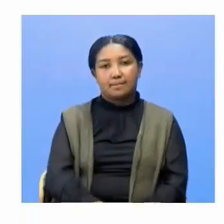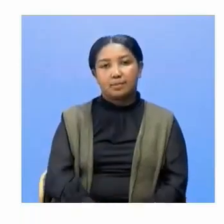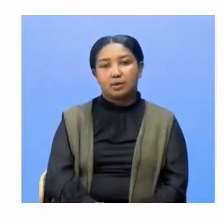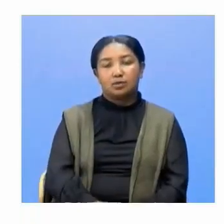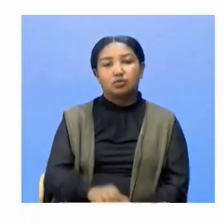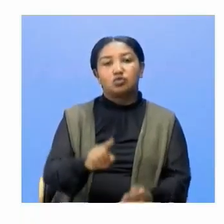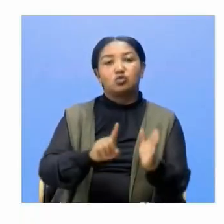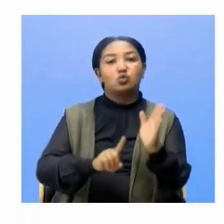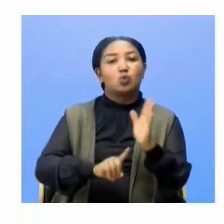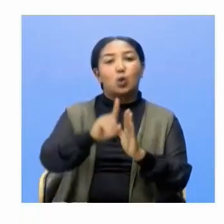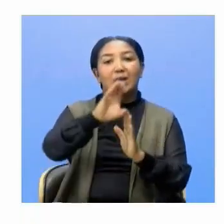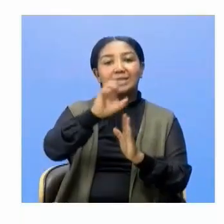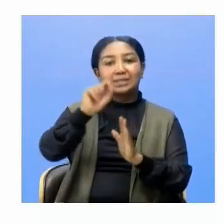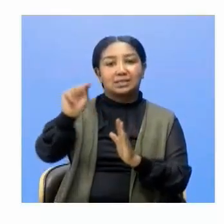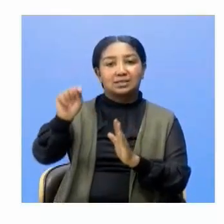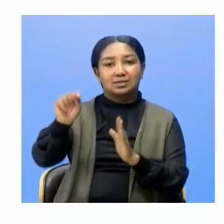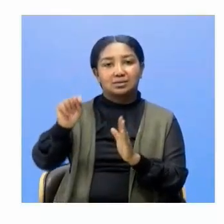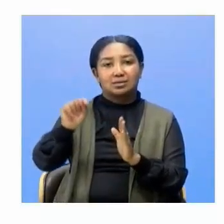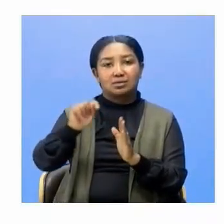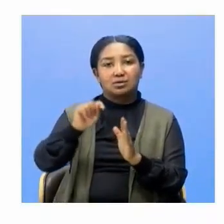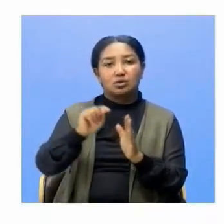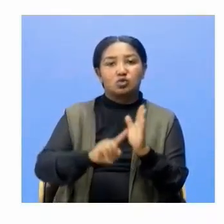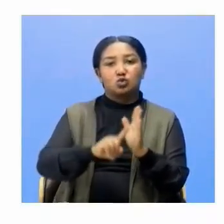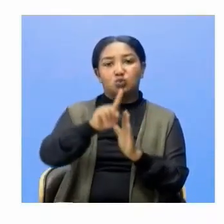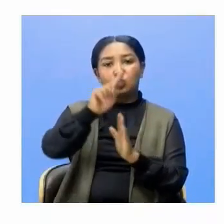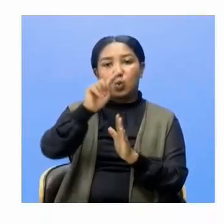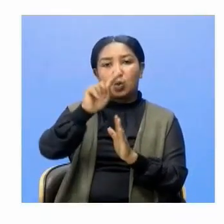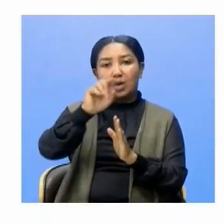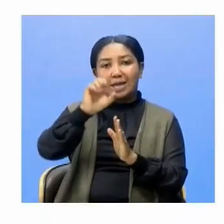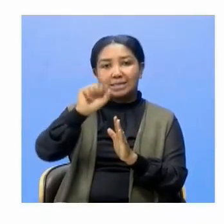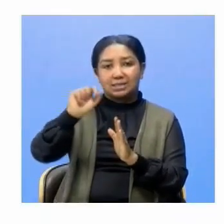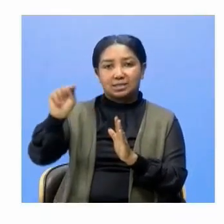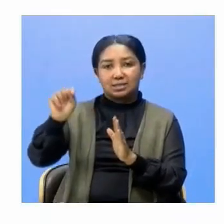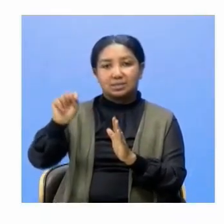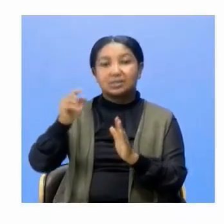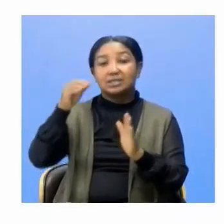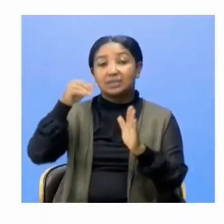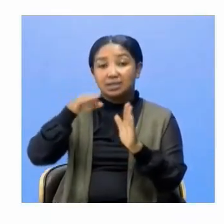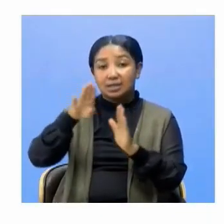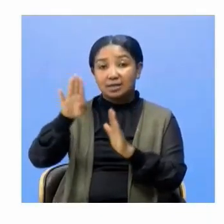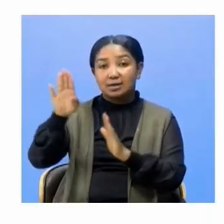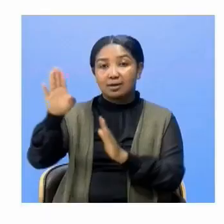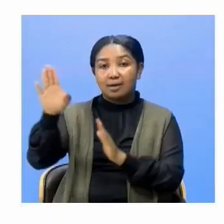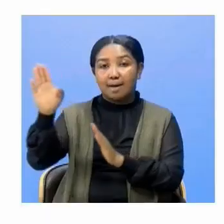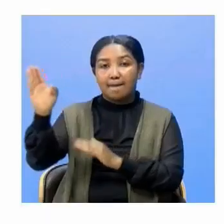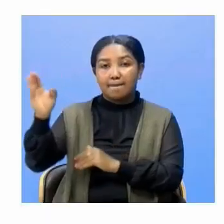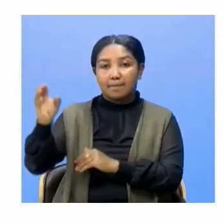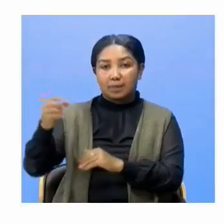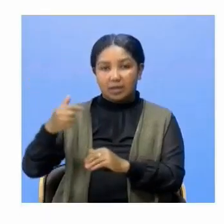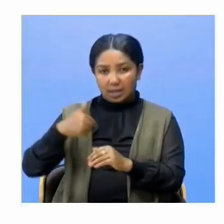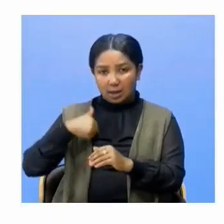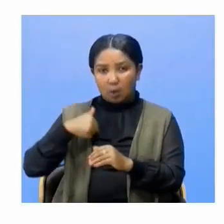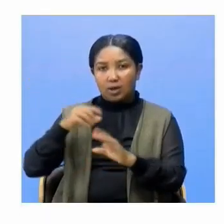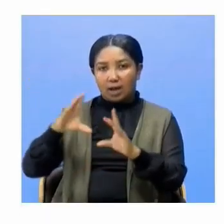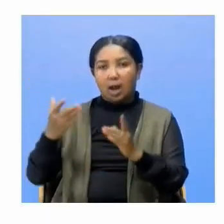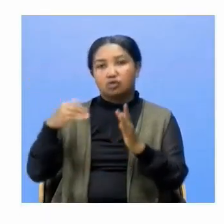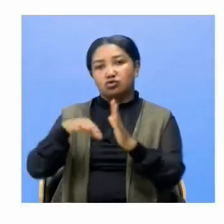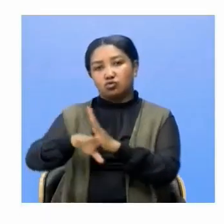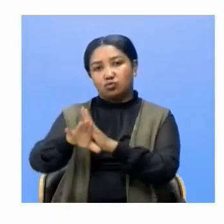the tallest. I am the tallest in our